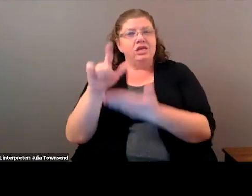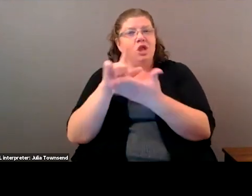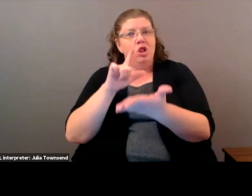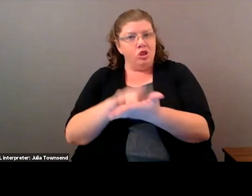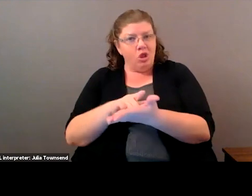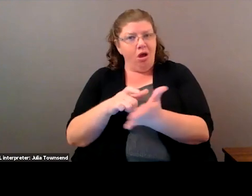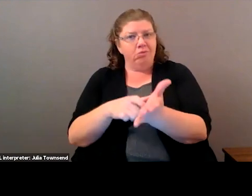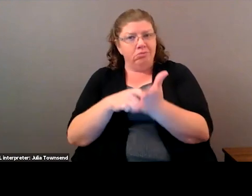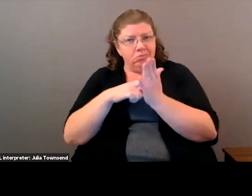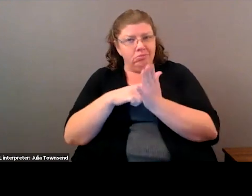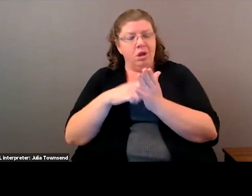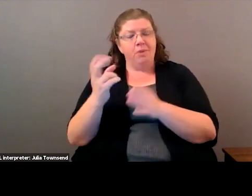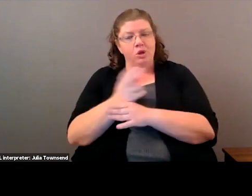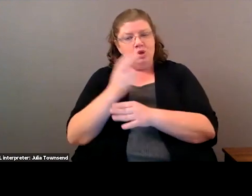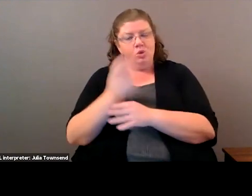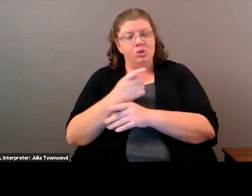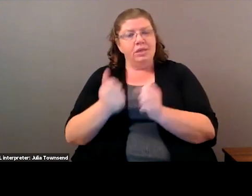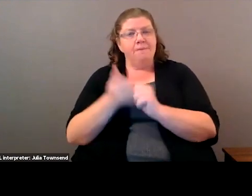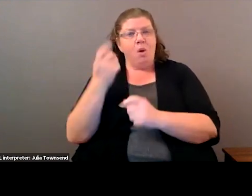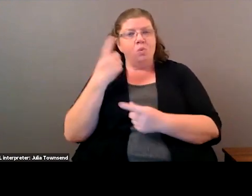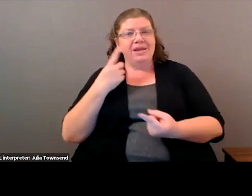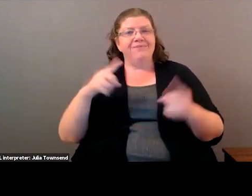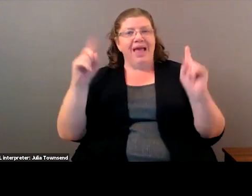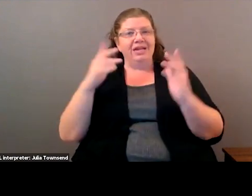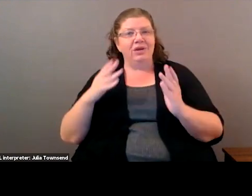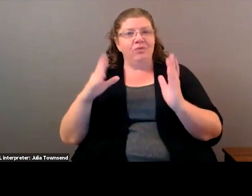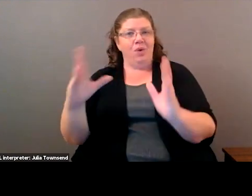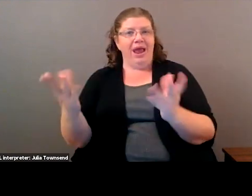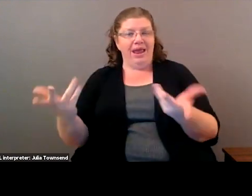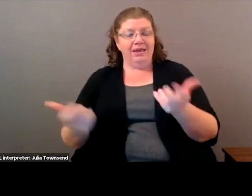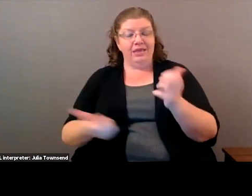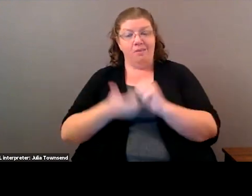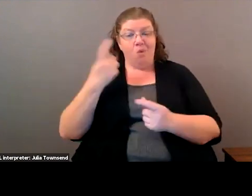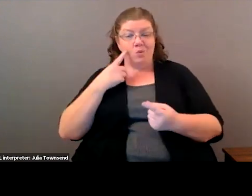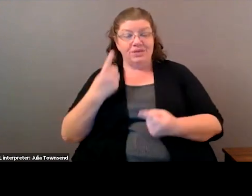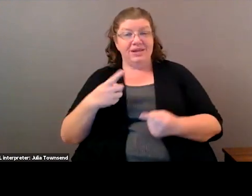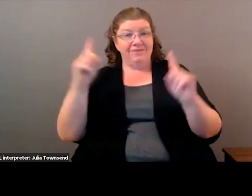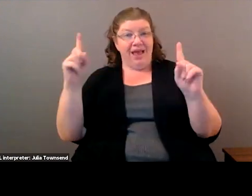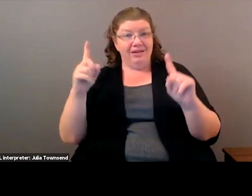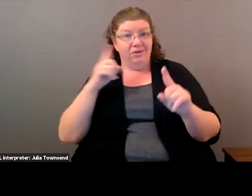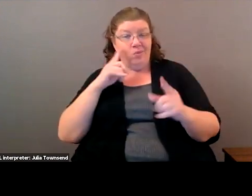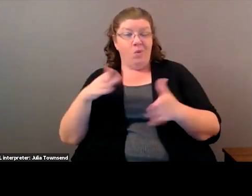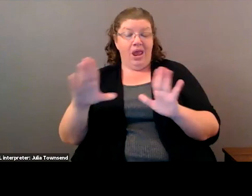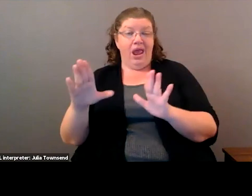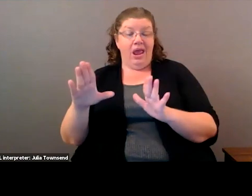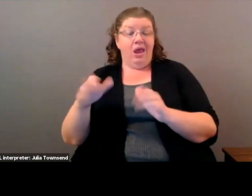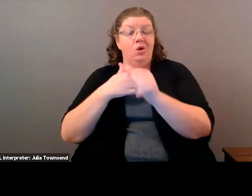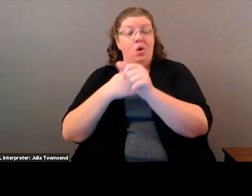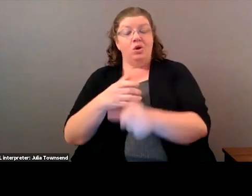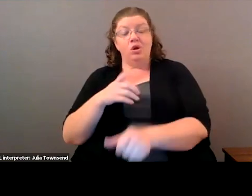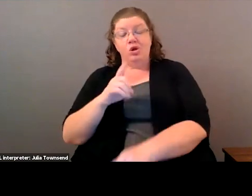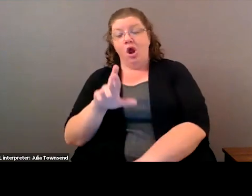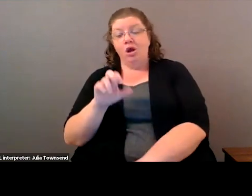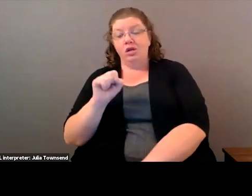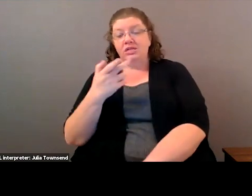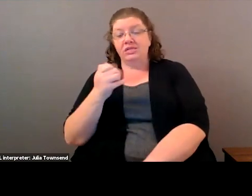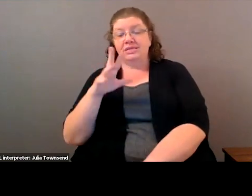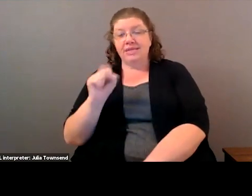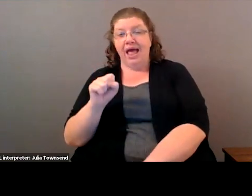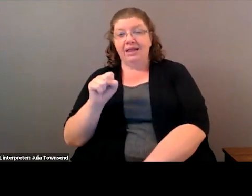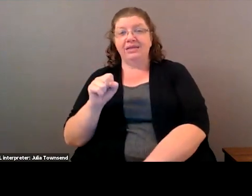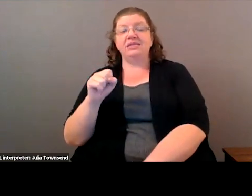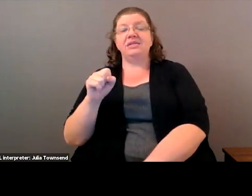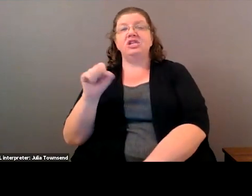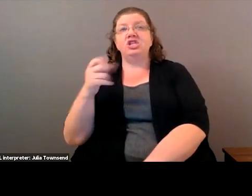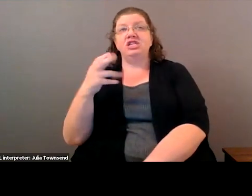to be used in the most effective way. And the most effective way, according to Dr. Sally Shaywitz from the Yale Center, is